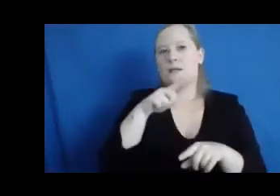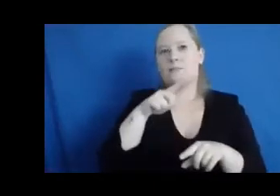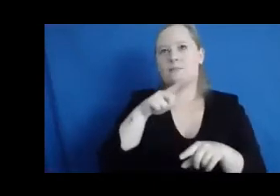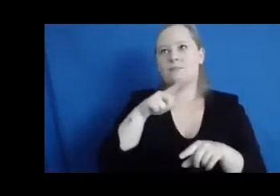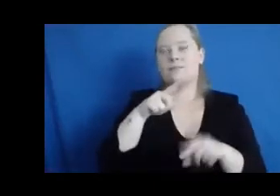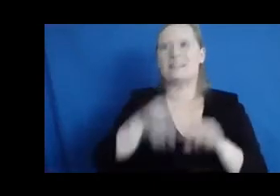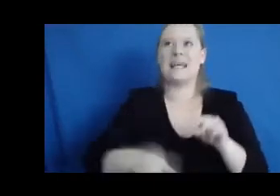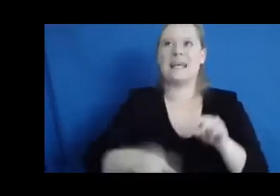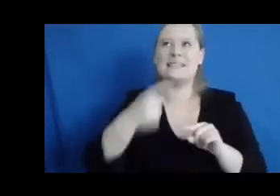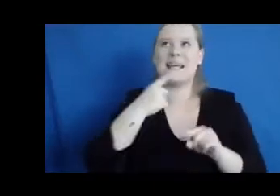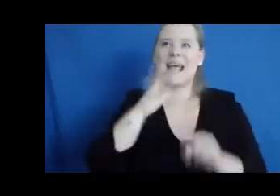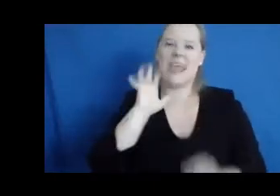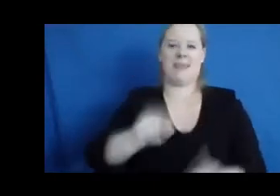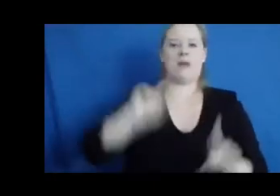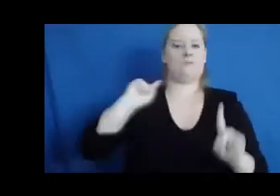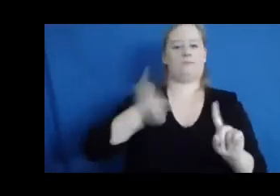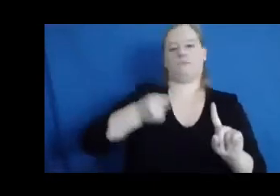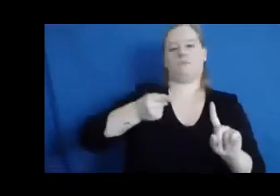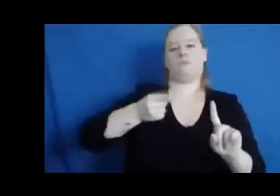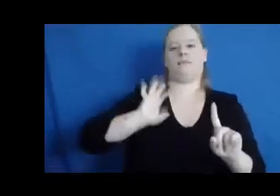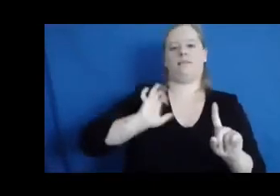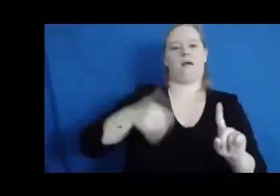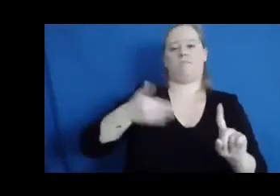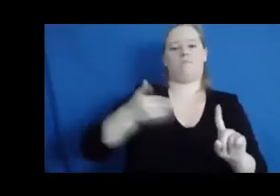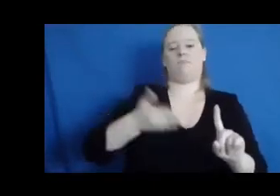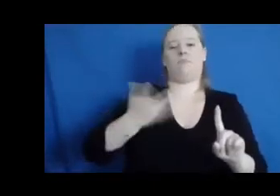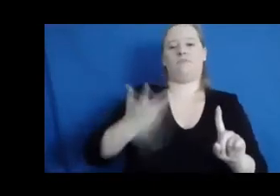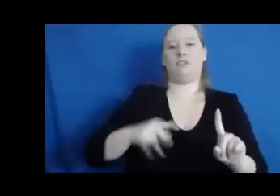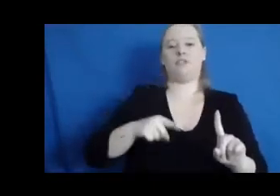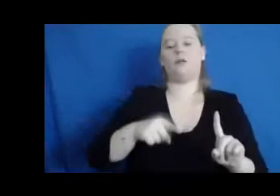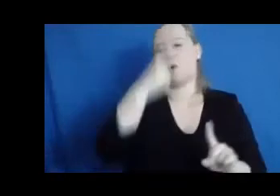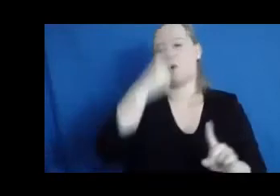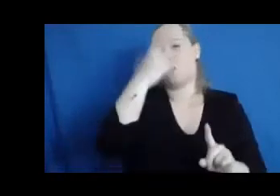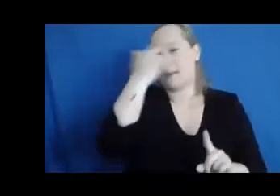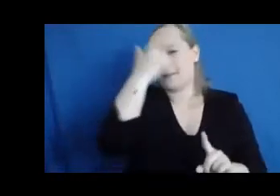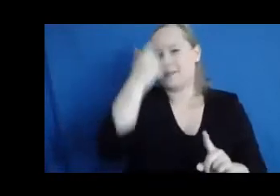that is the source of these because there's so many other regional sources of these